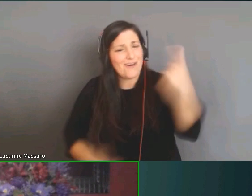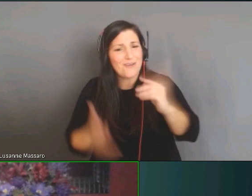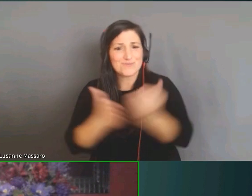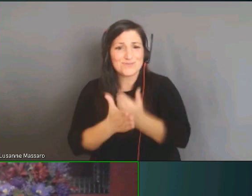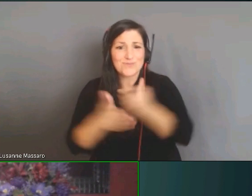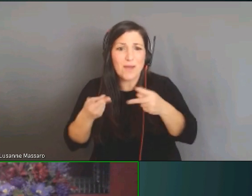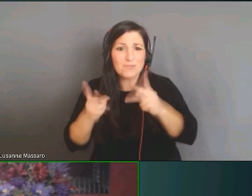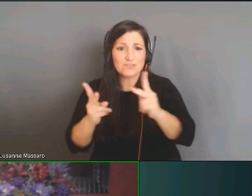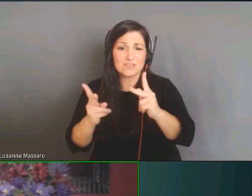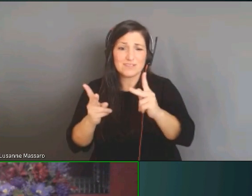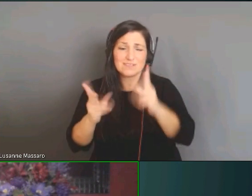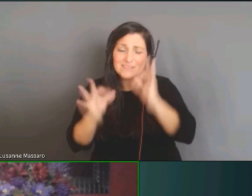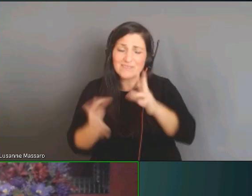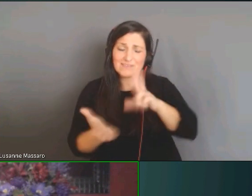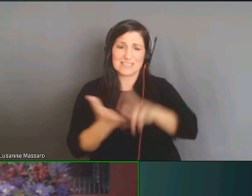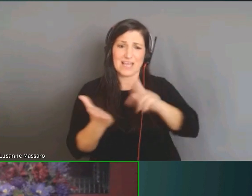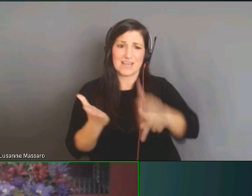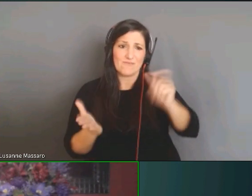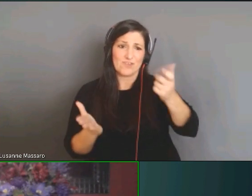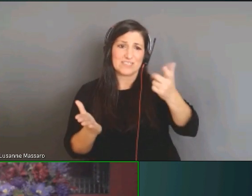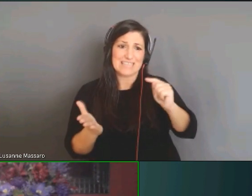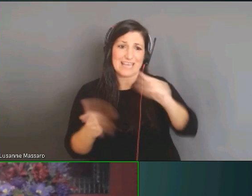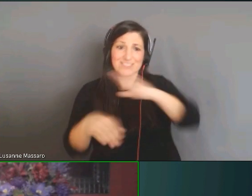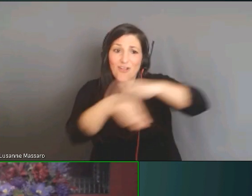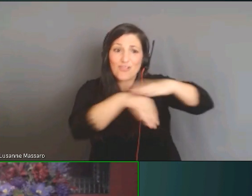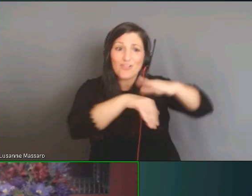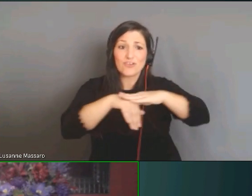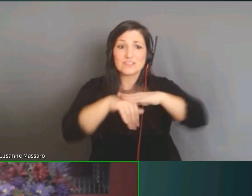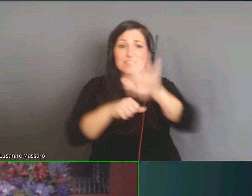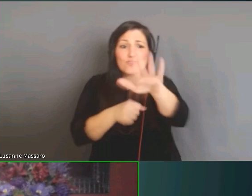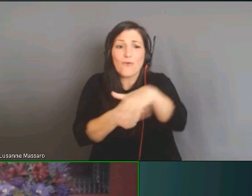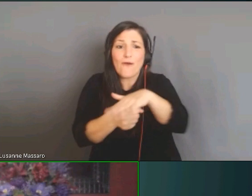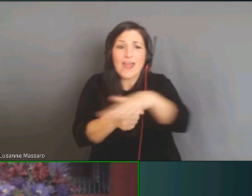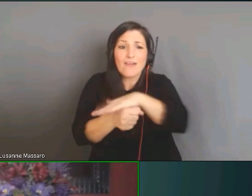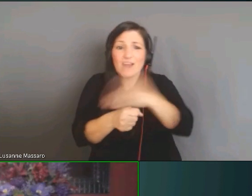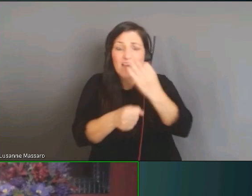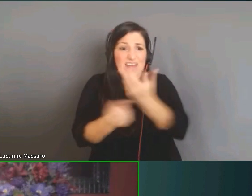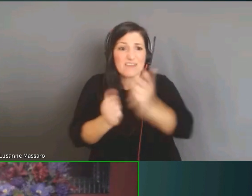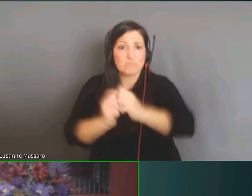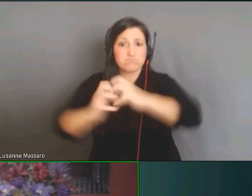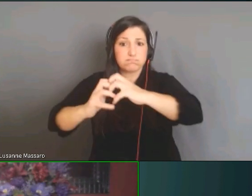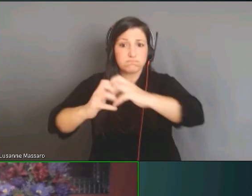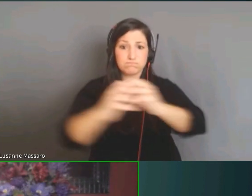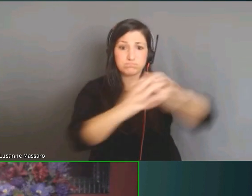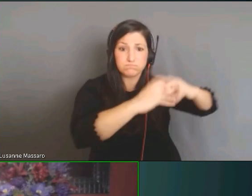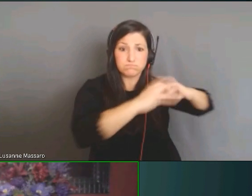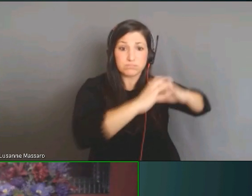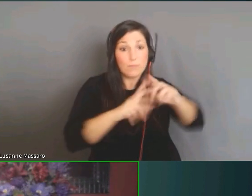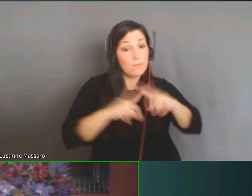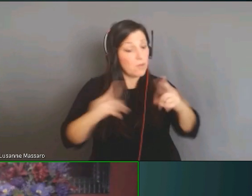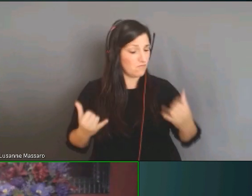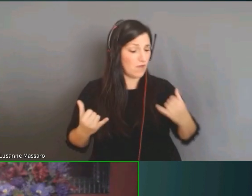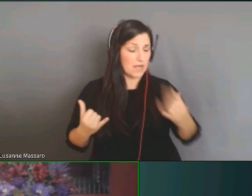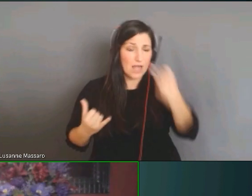opportunities. So you want to sign up for the text alerts to get more information about what is in your local area. But if you go on the website now, you're able to